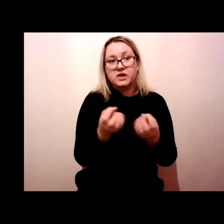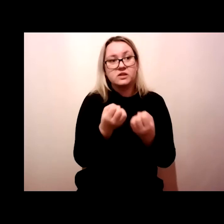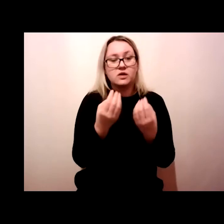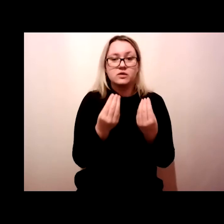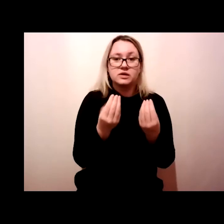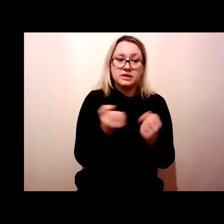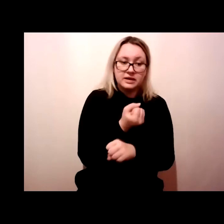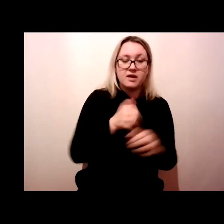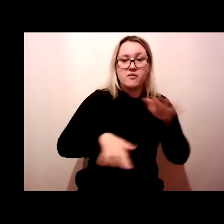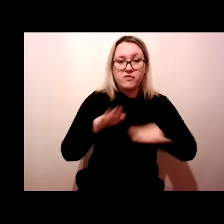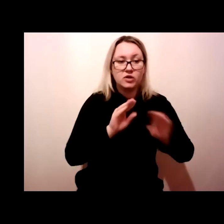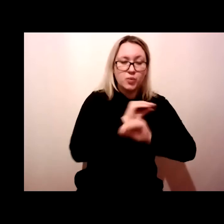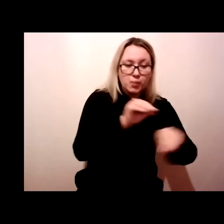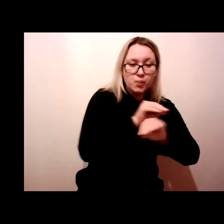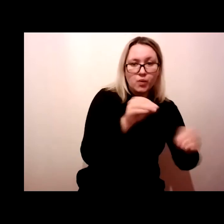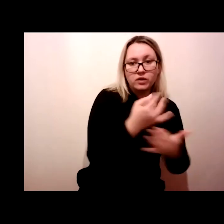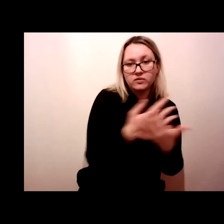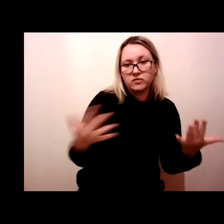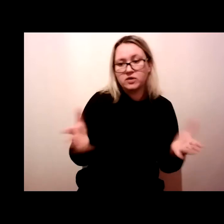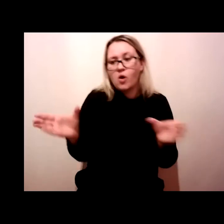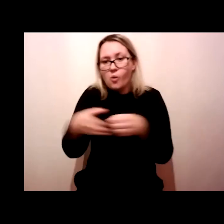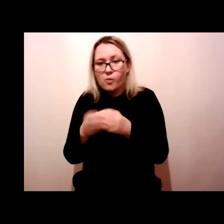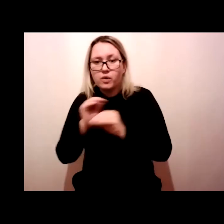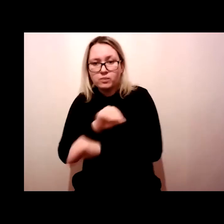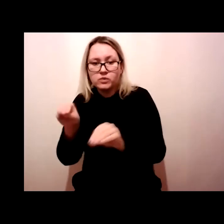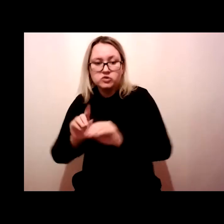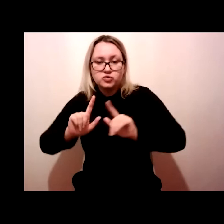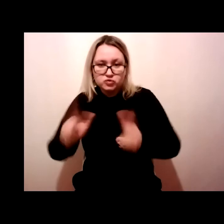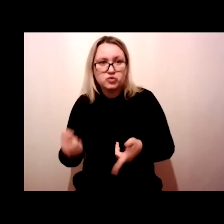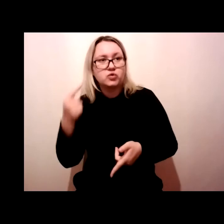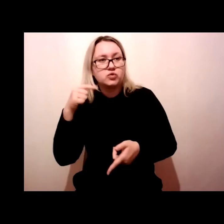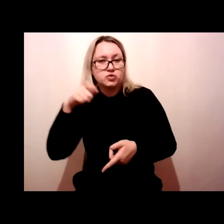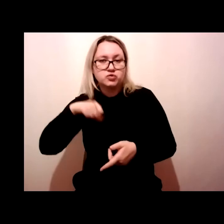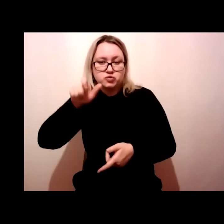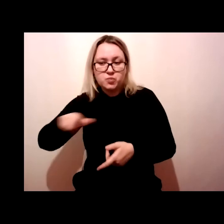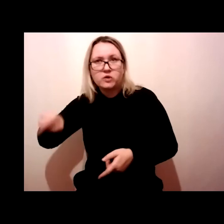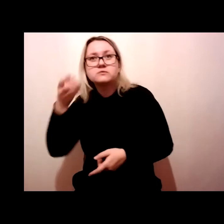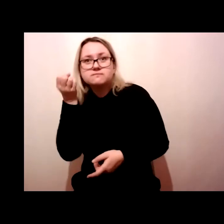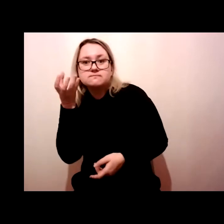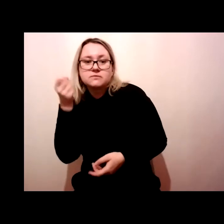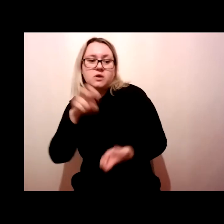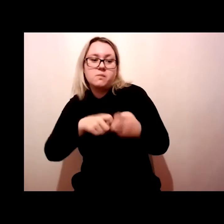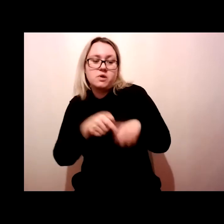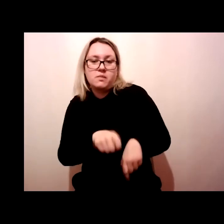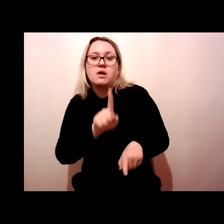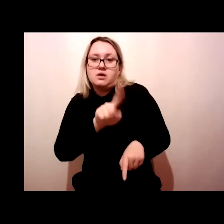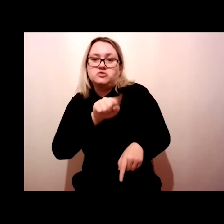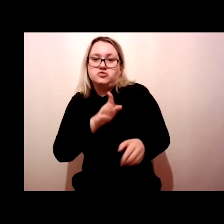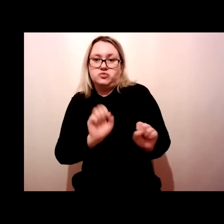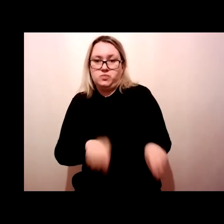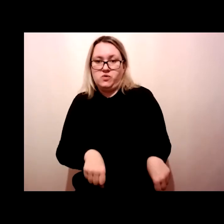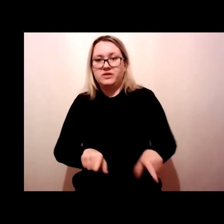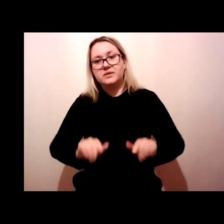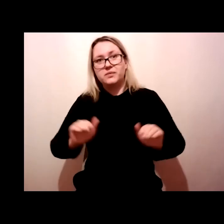I would like to support educational activities, different campaigns, awareness-raising